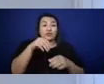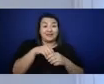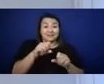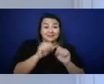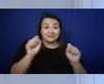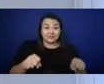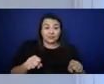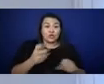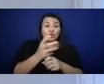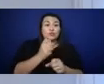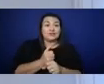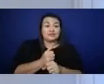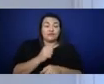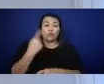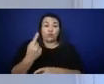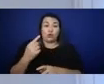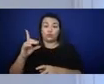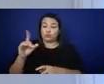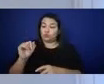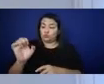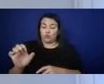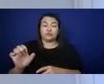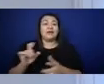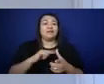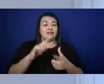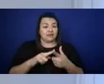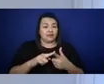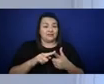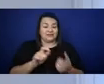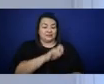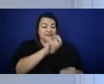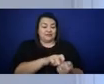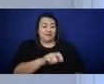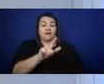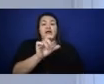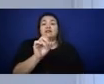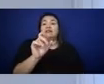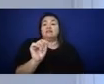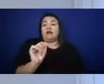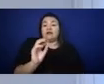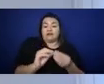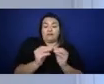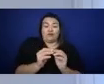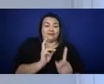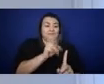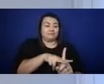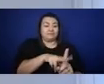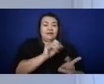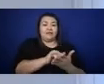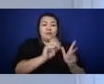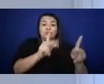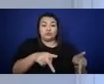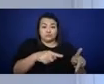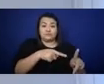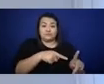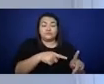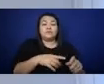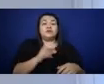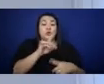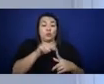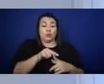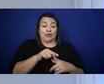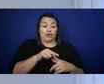control to ensure that there's no waste of vaccines is essential. So we try to match that up as much as